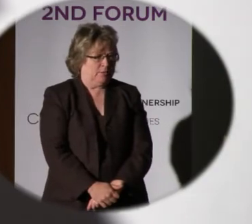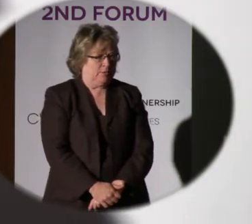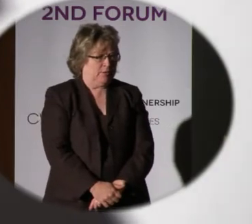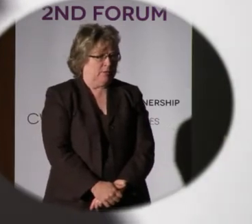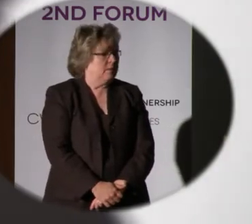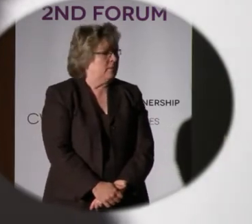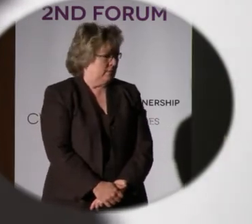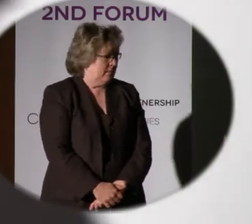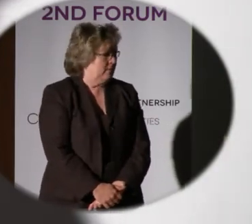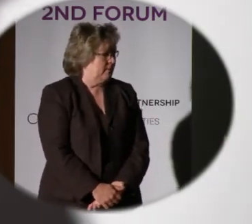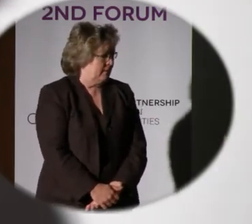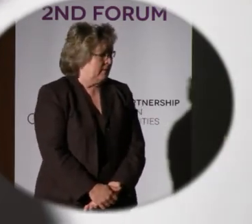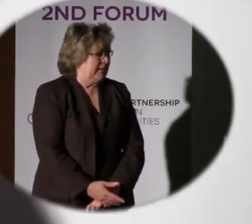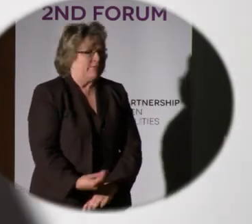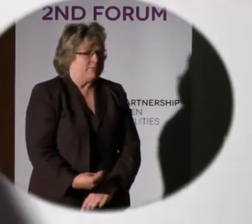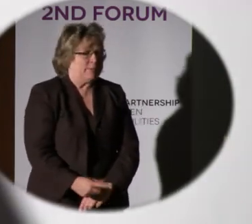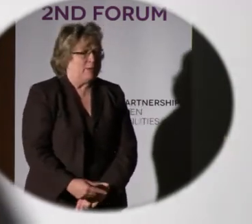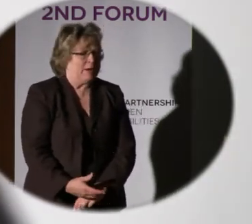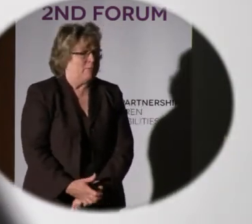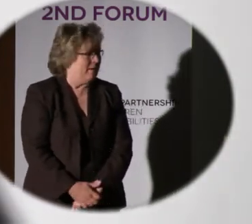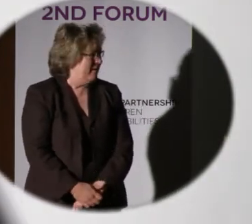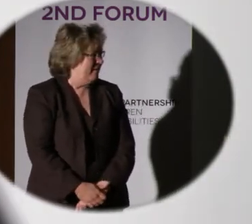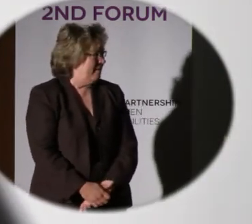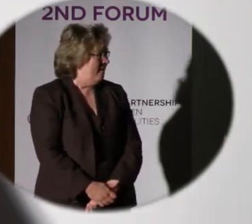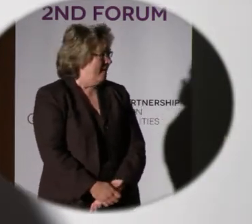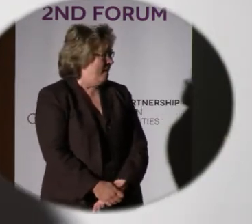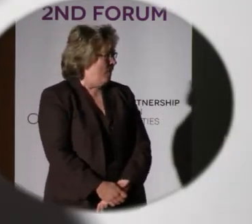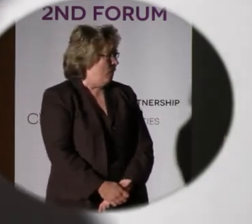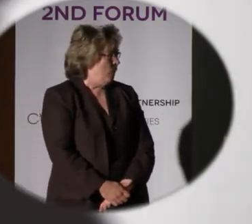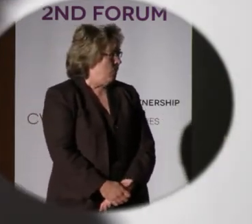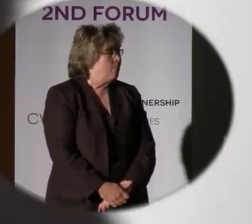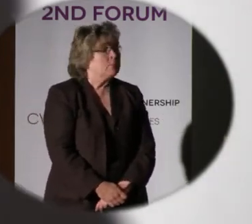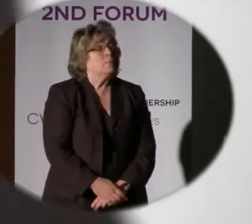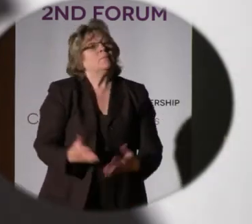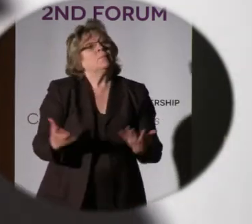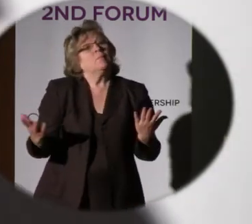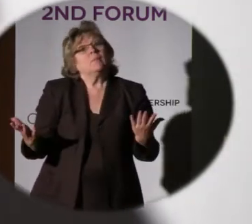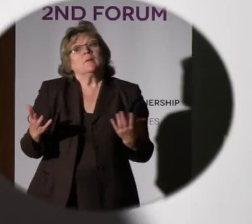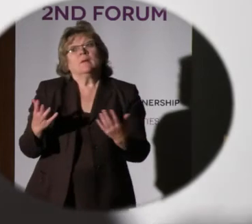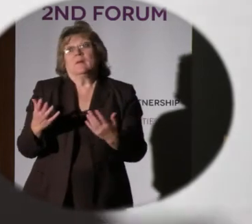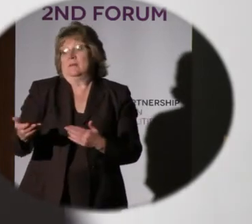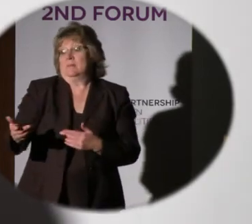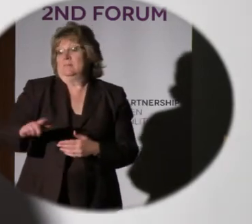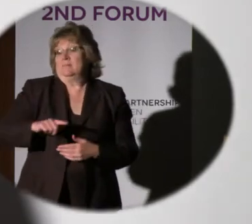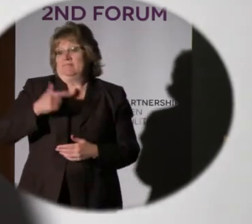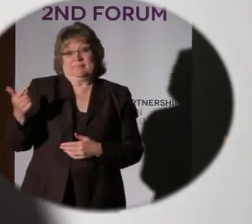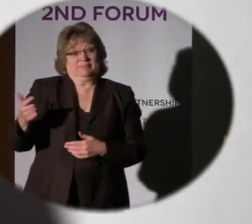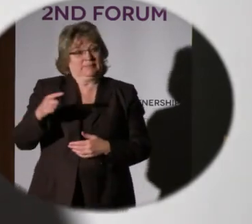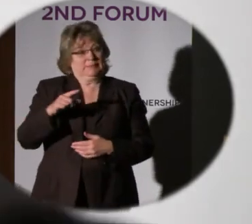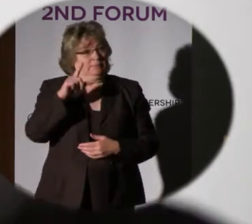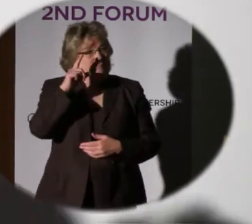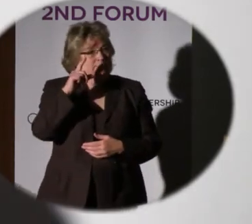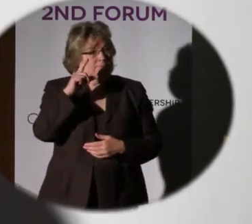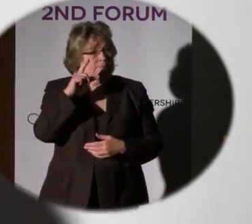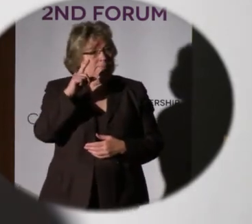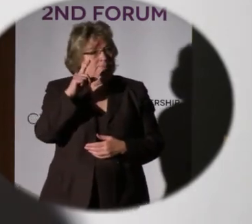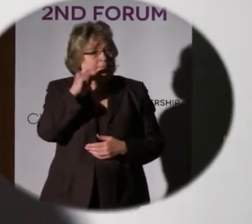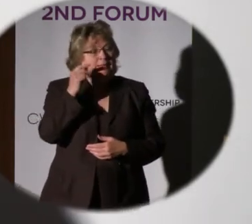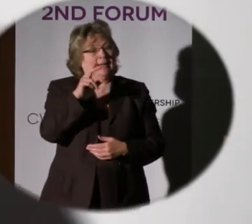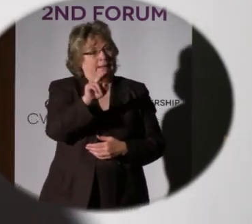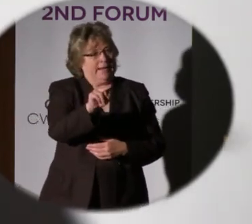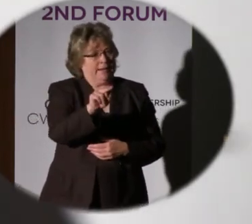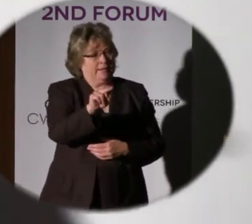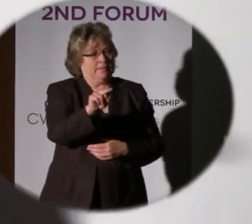I'm pleased to call our last speaker of the morning, Mr. Nguyen Ho